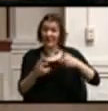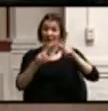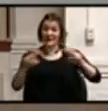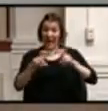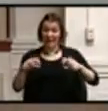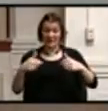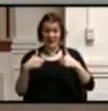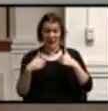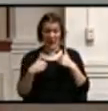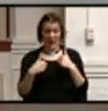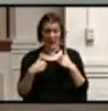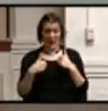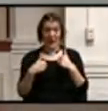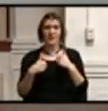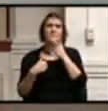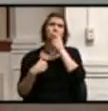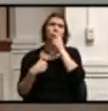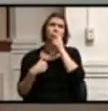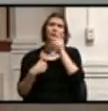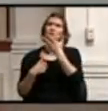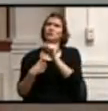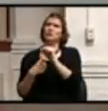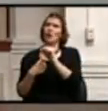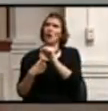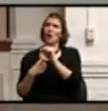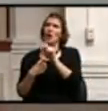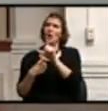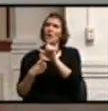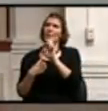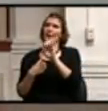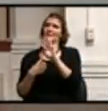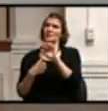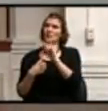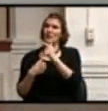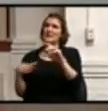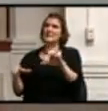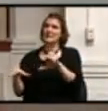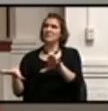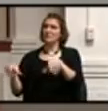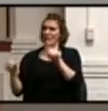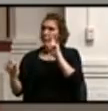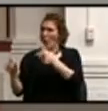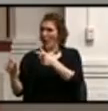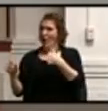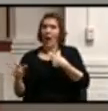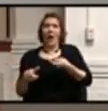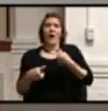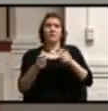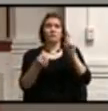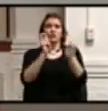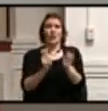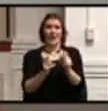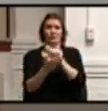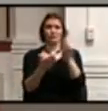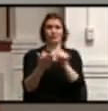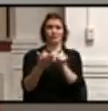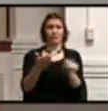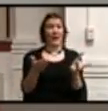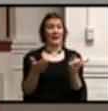Mm-hmm. Well, I know John Leisenring had been doing it. I changed the format a bit,